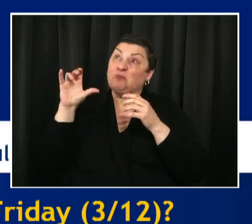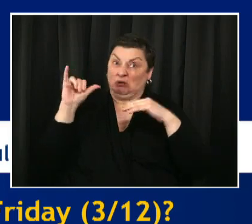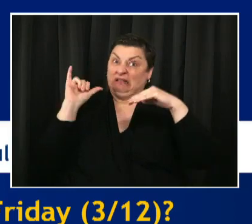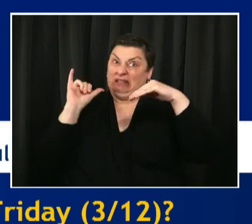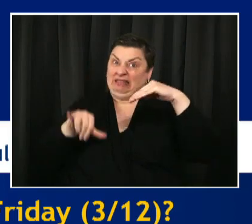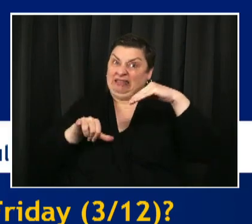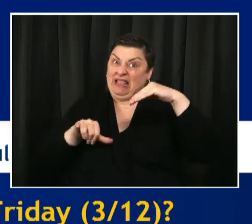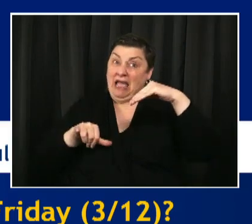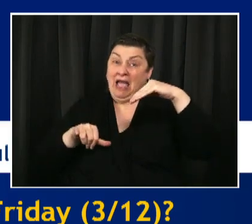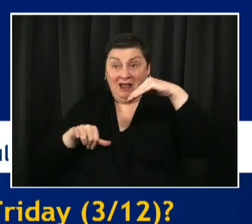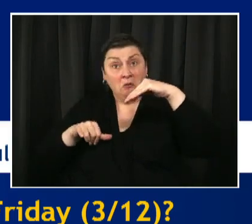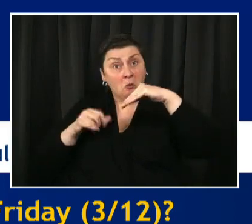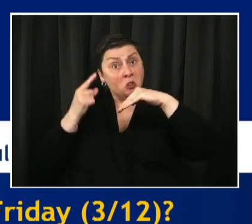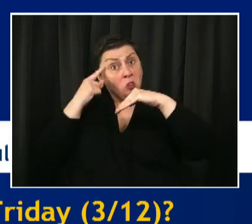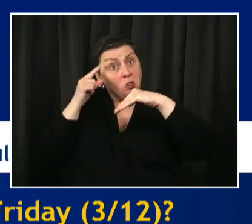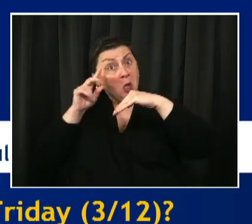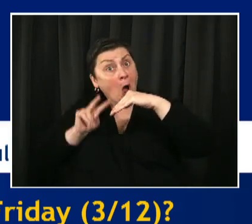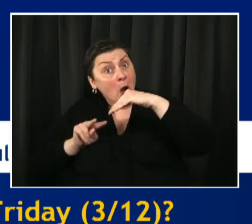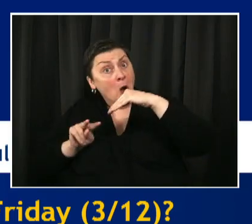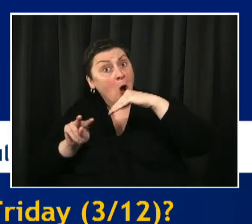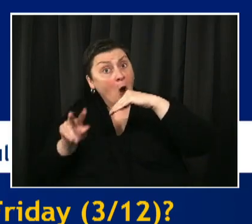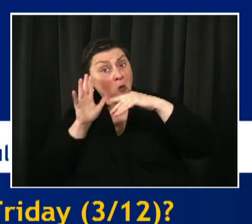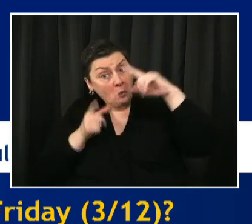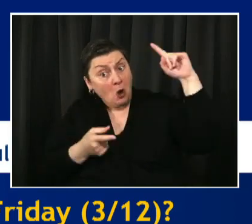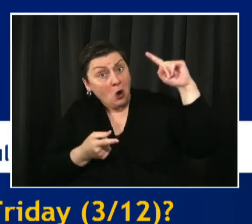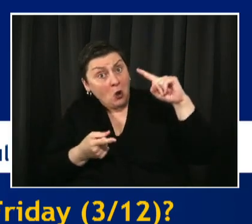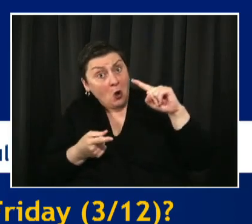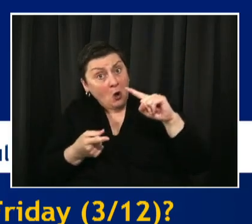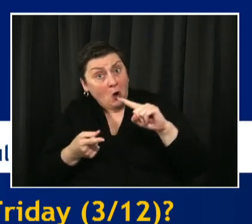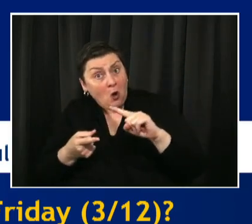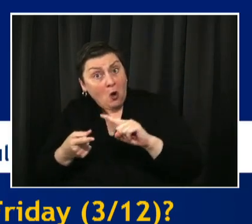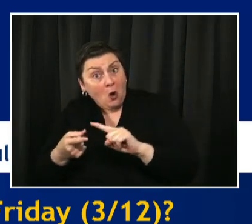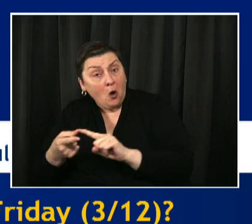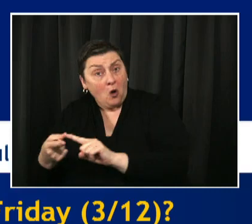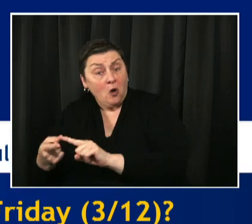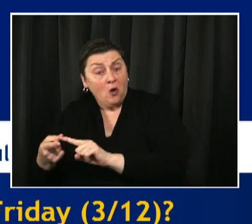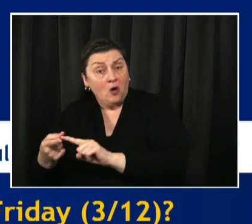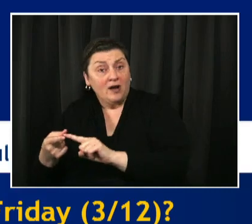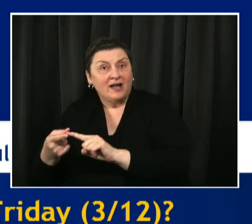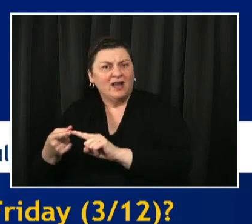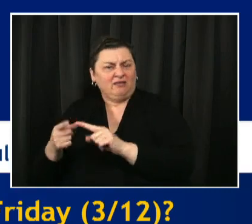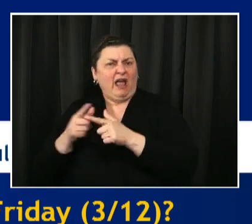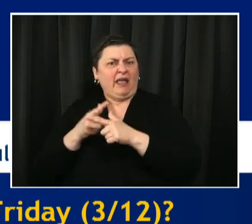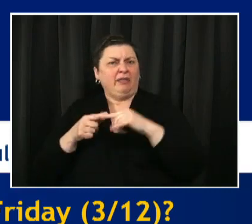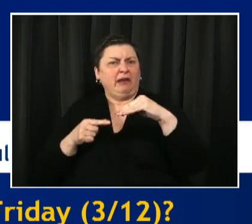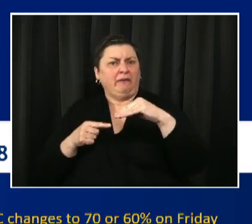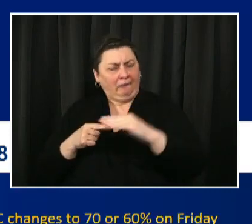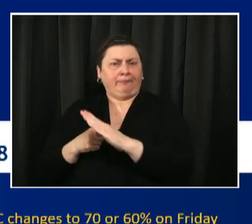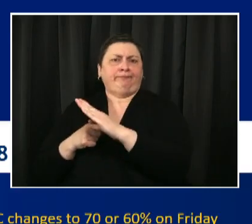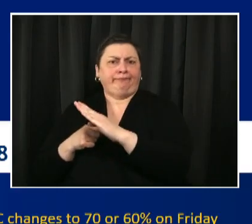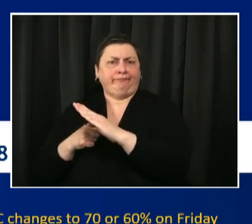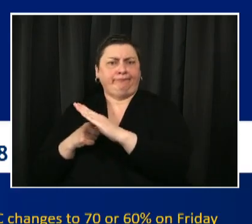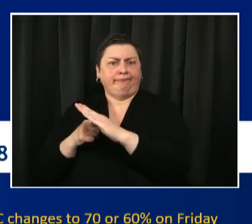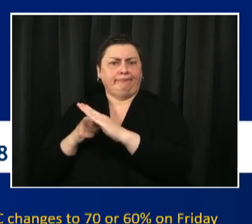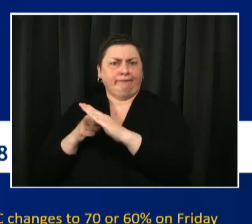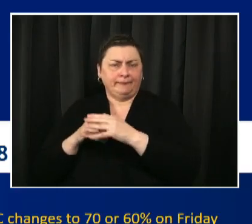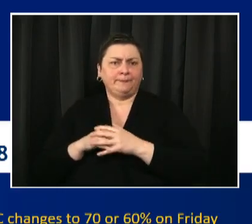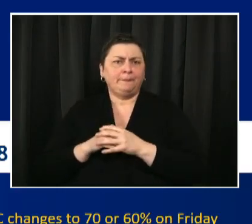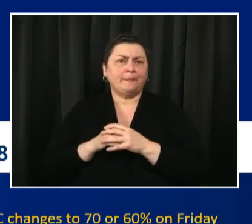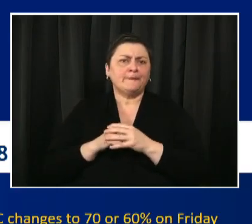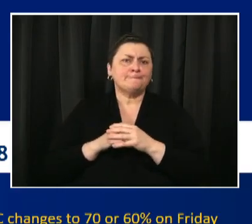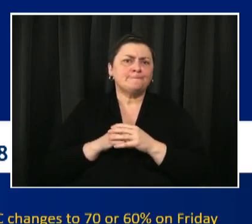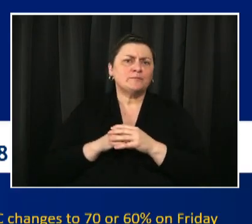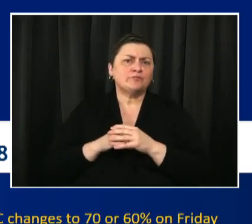of level, just to give you some perspective, and of course that's when our curve went up again. Next.